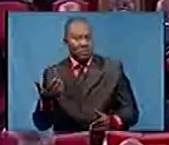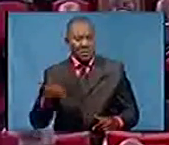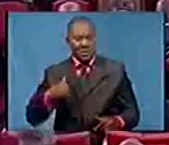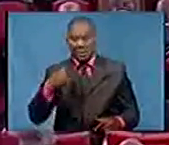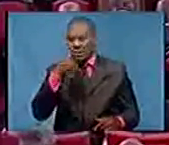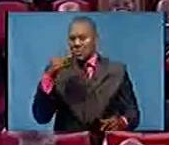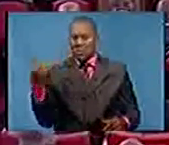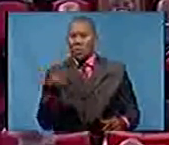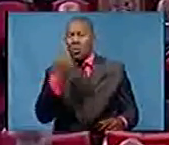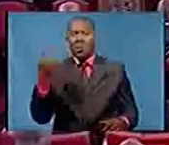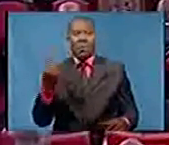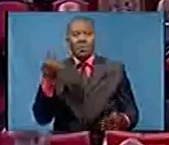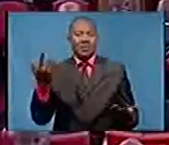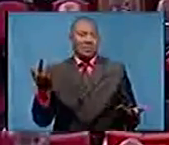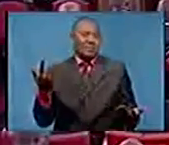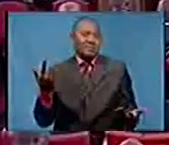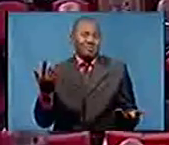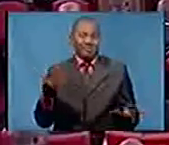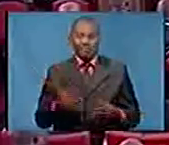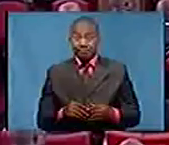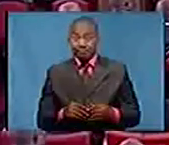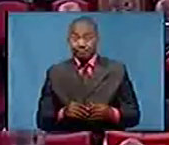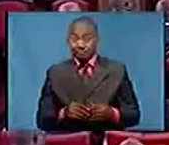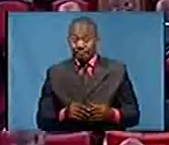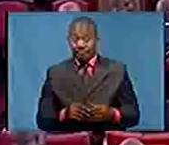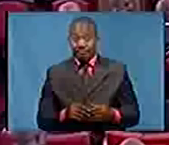way of mitigation, never to